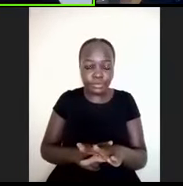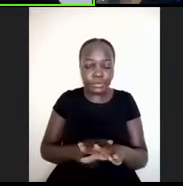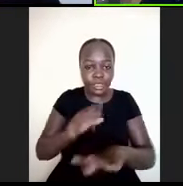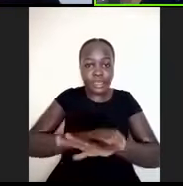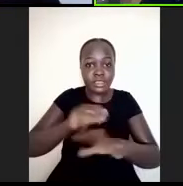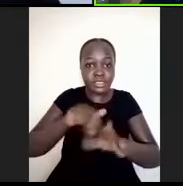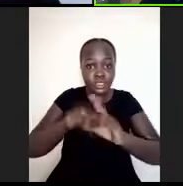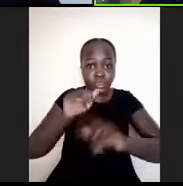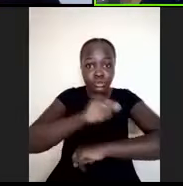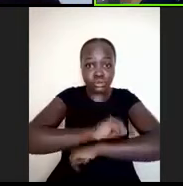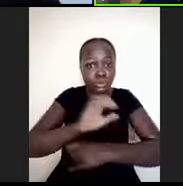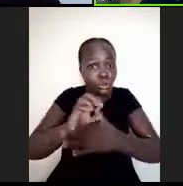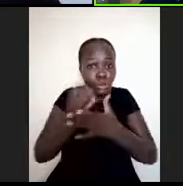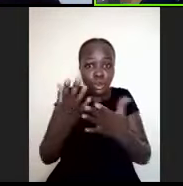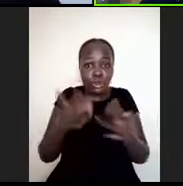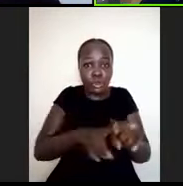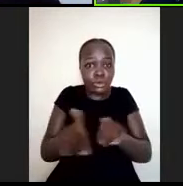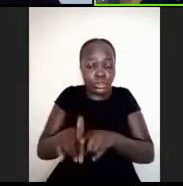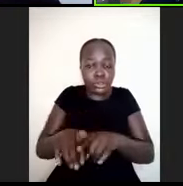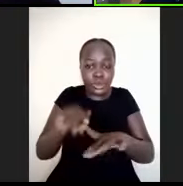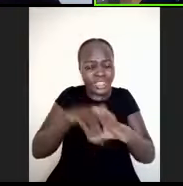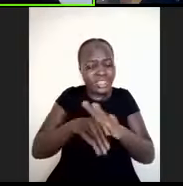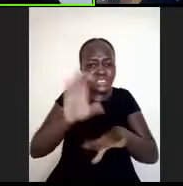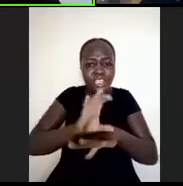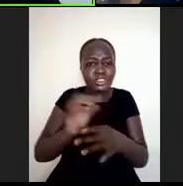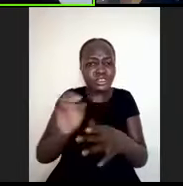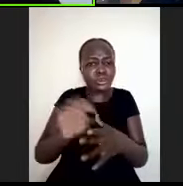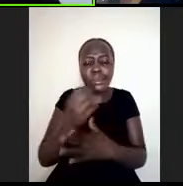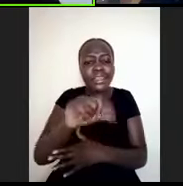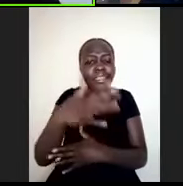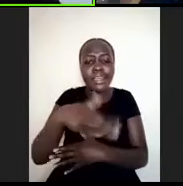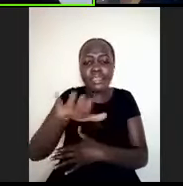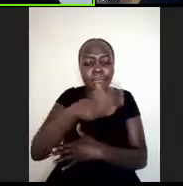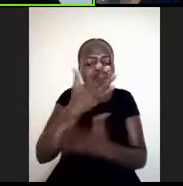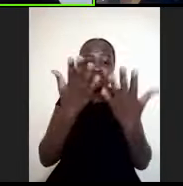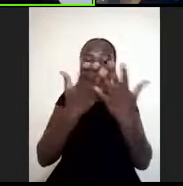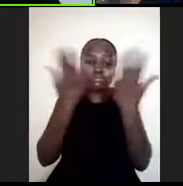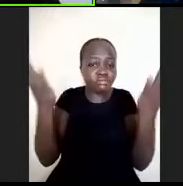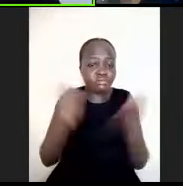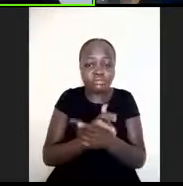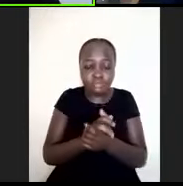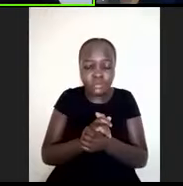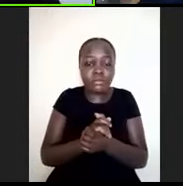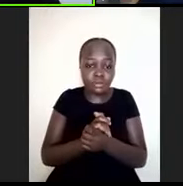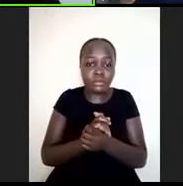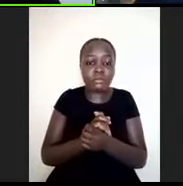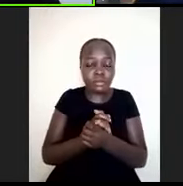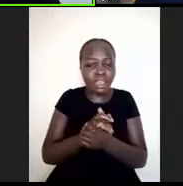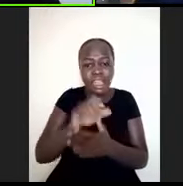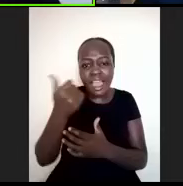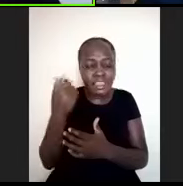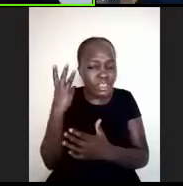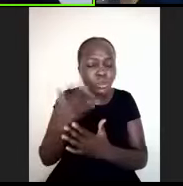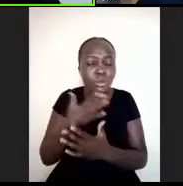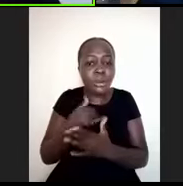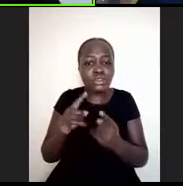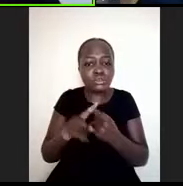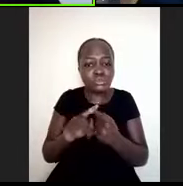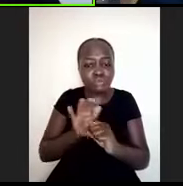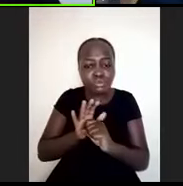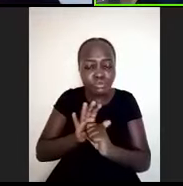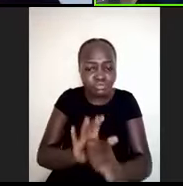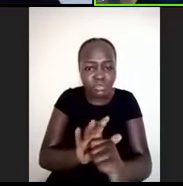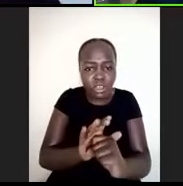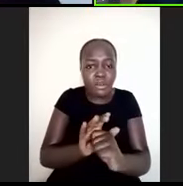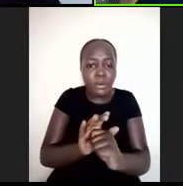or even at church or wherever with their own peers, they will hear this, others will want to join that